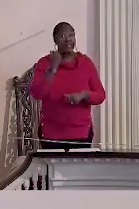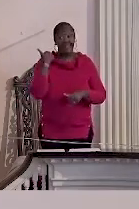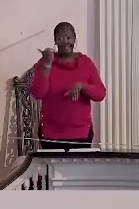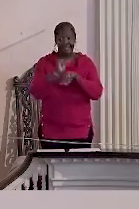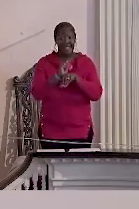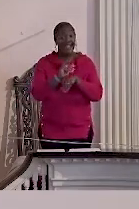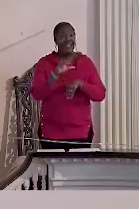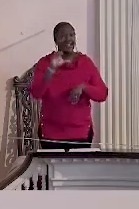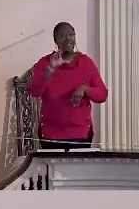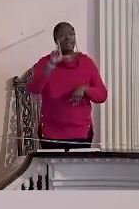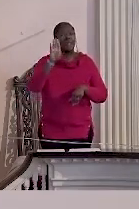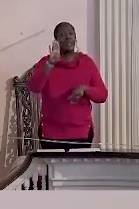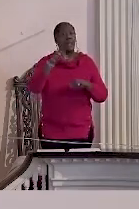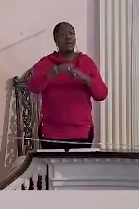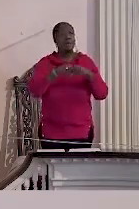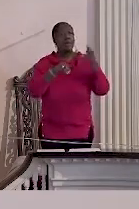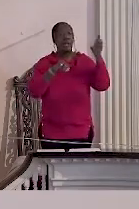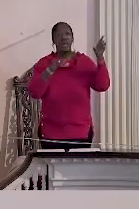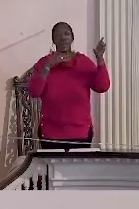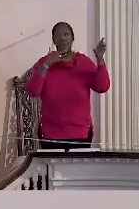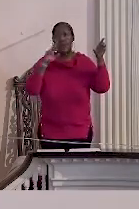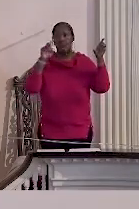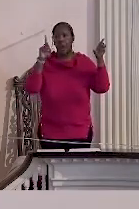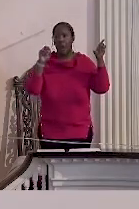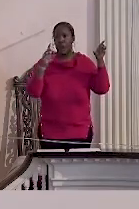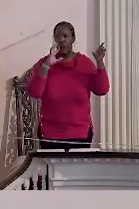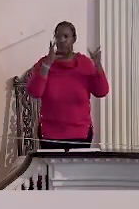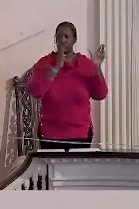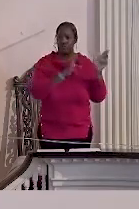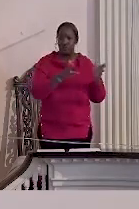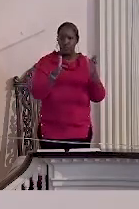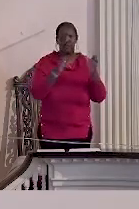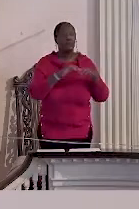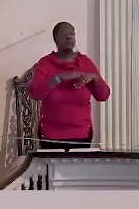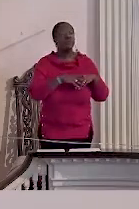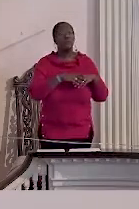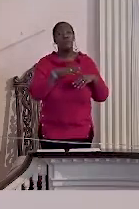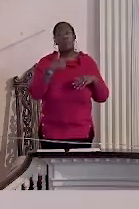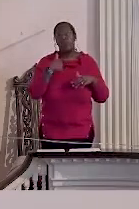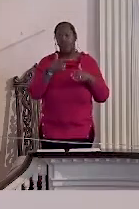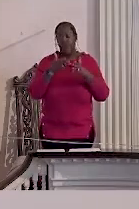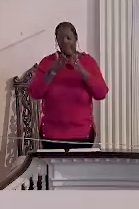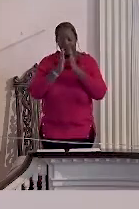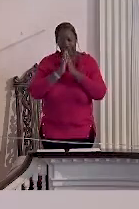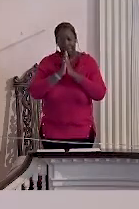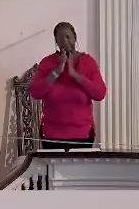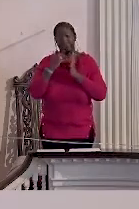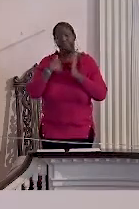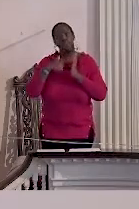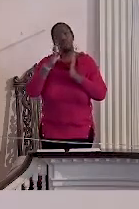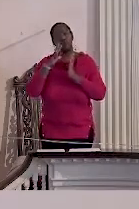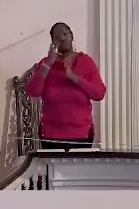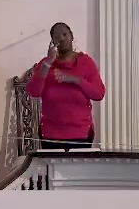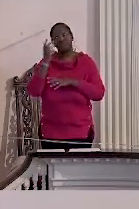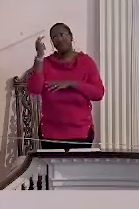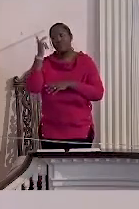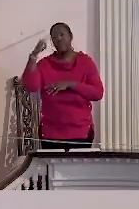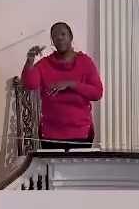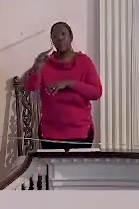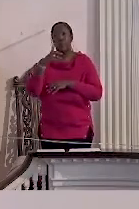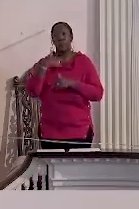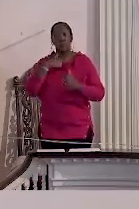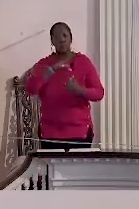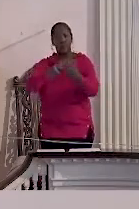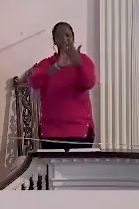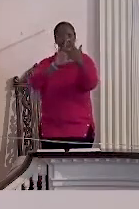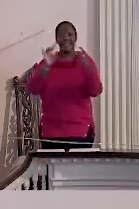in the club in Colorado. The day asks us to remember those who face violence on a daily basis, and